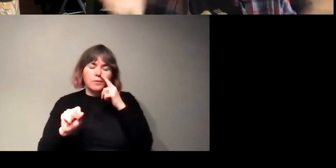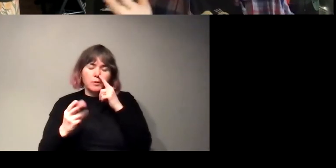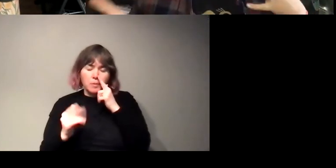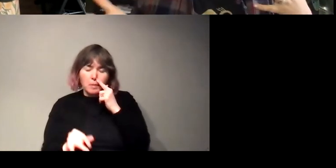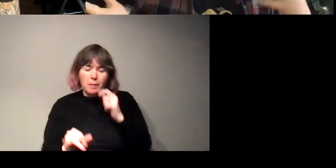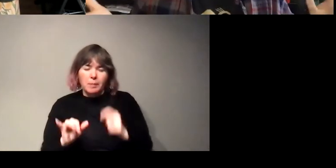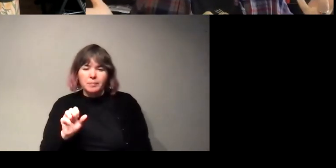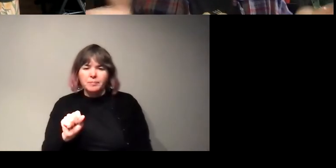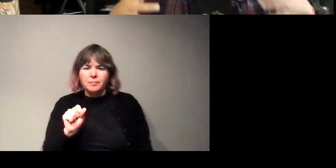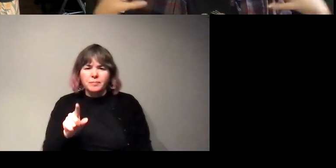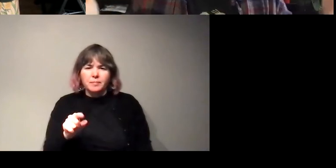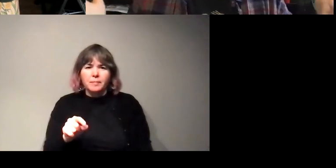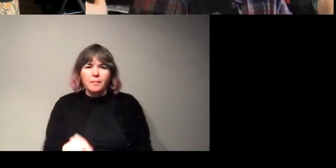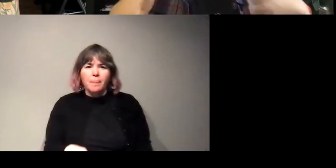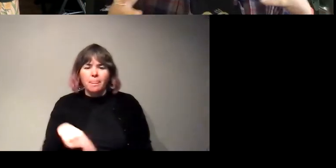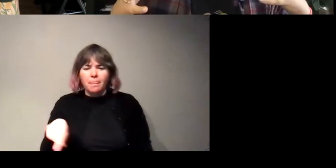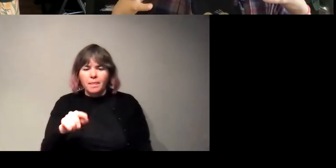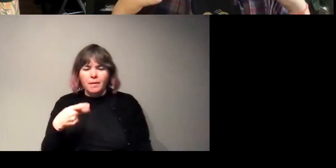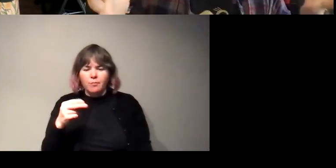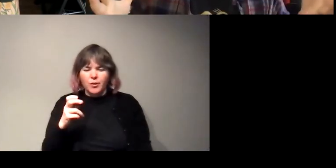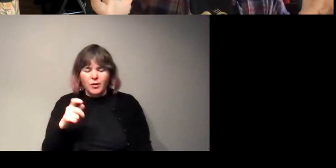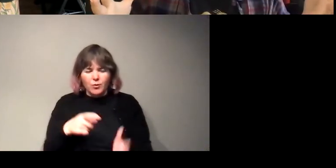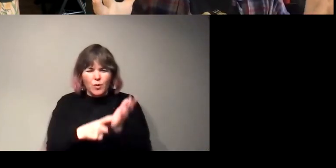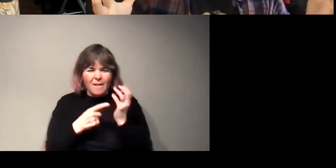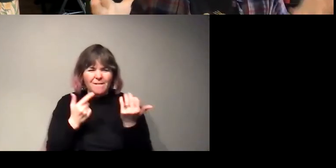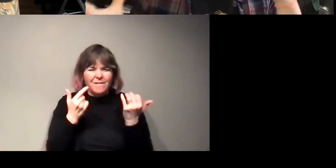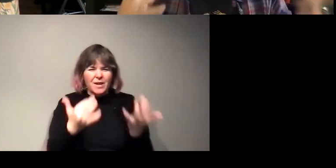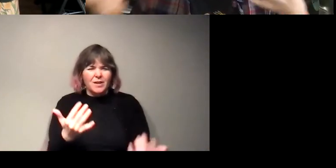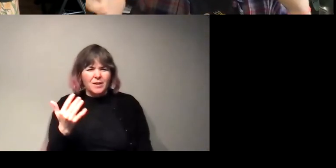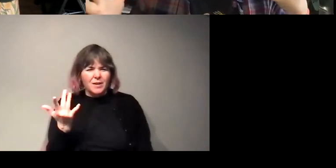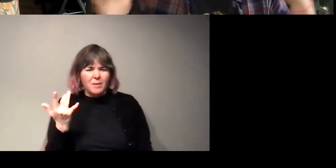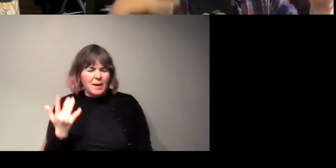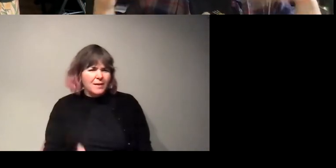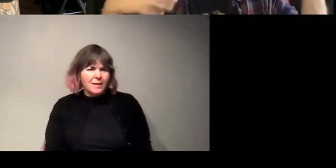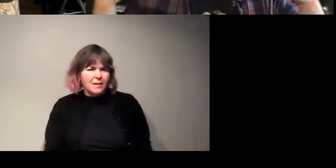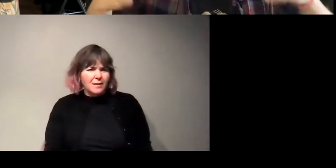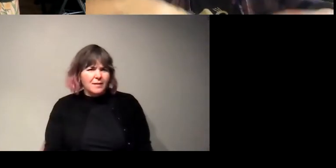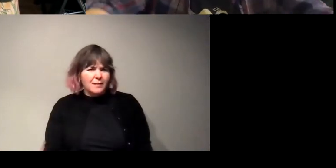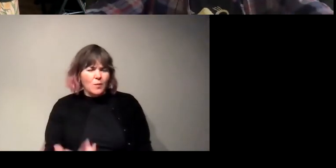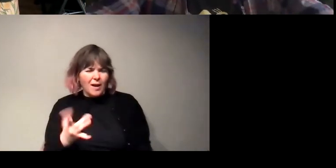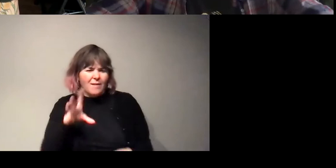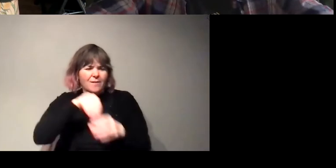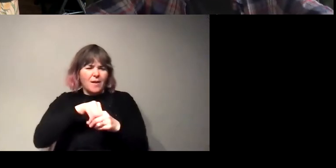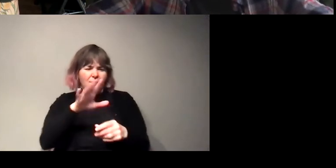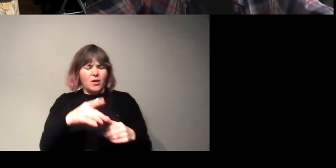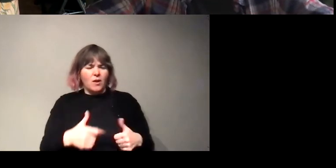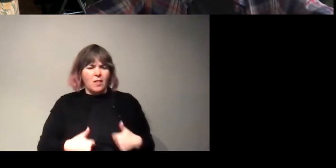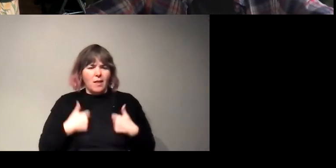So why do these prairies need fire? Like, what is it about them that makes fire like part of their life